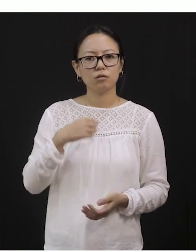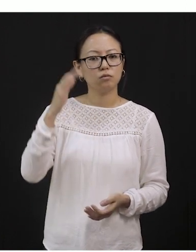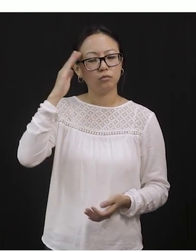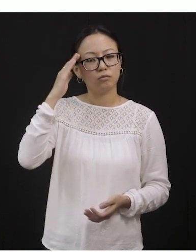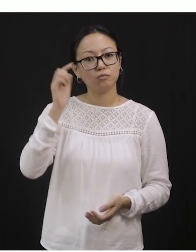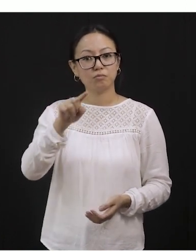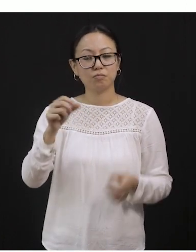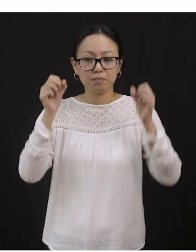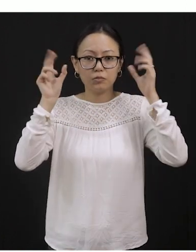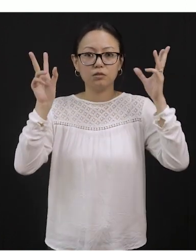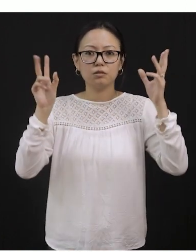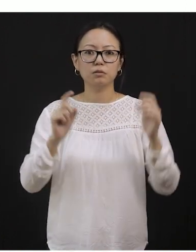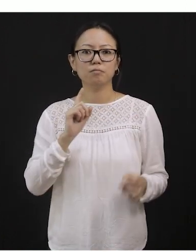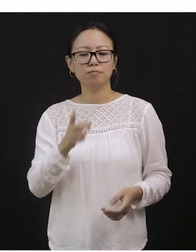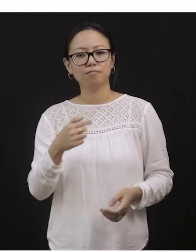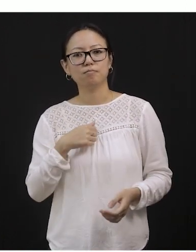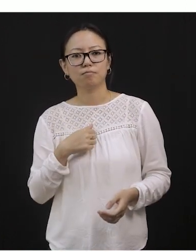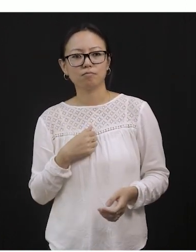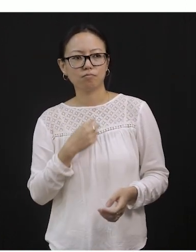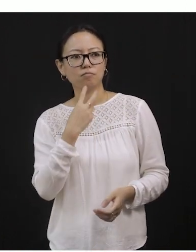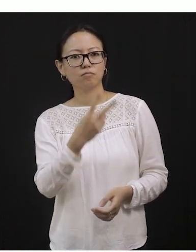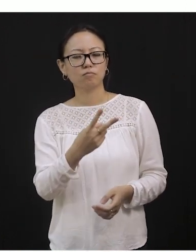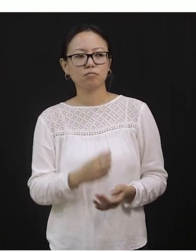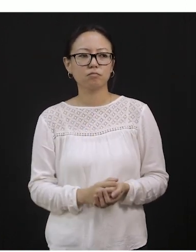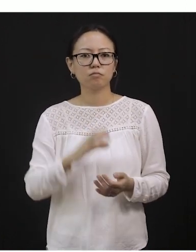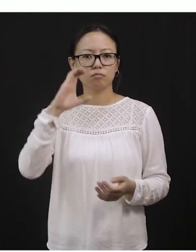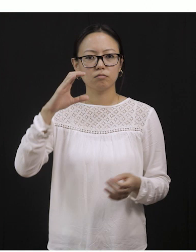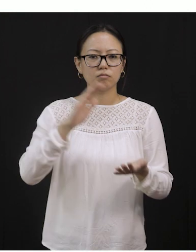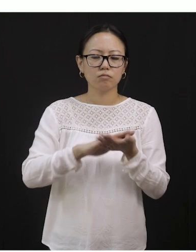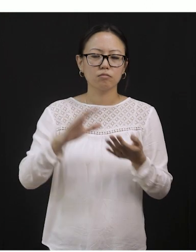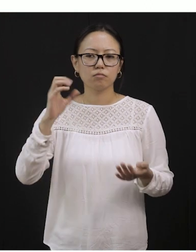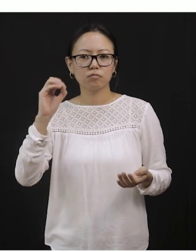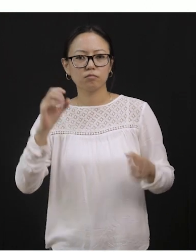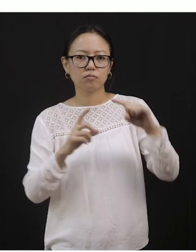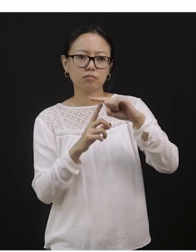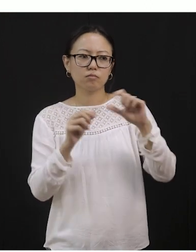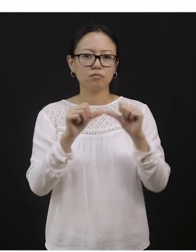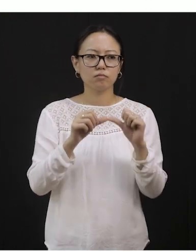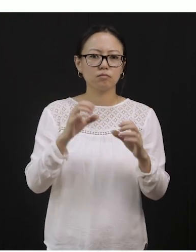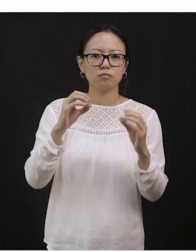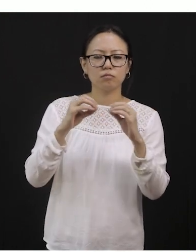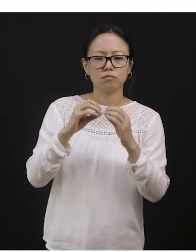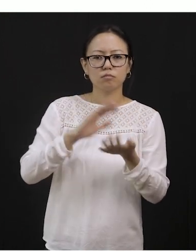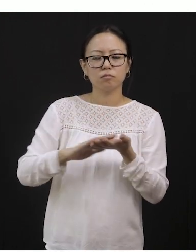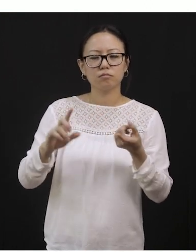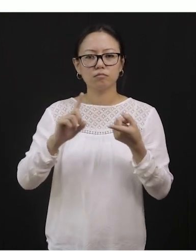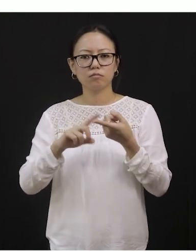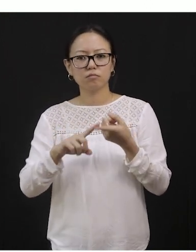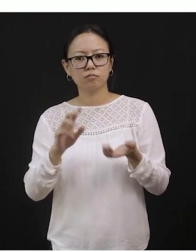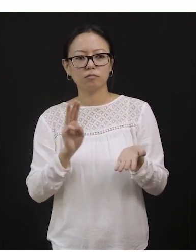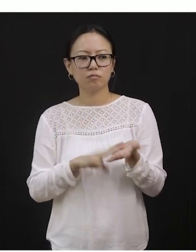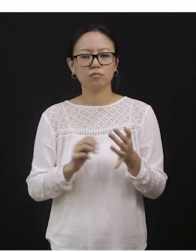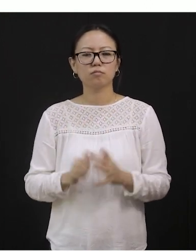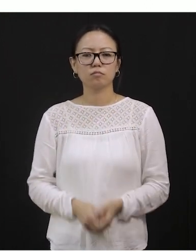this is the reason why I have already mentioned this to you. Chota Pim becomes super strong when he eats lattu. All right. Okay.